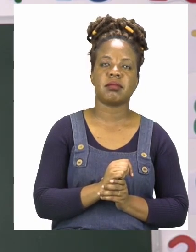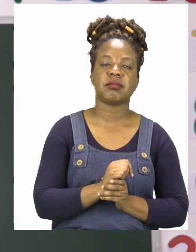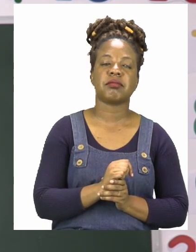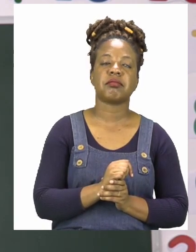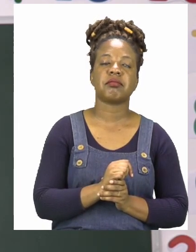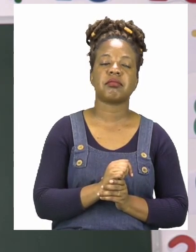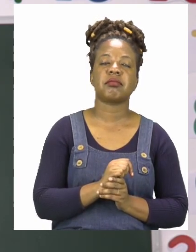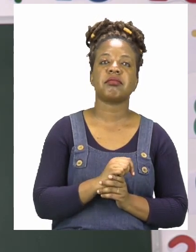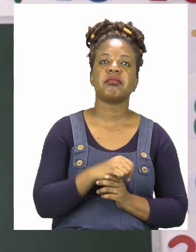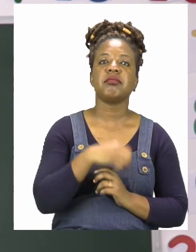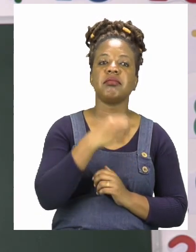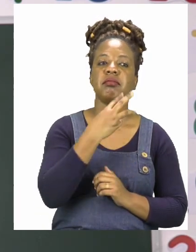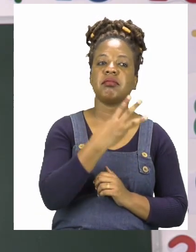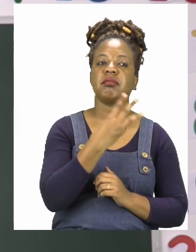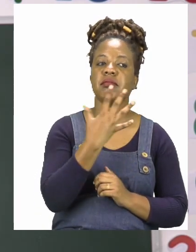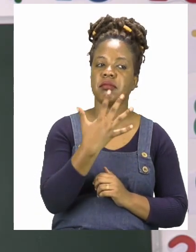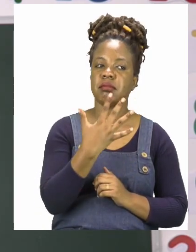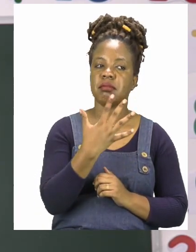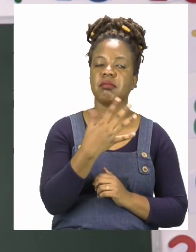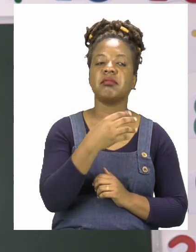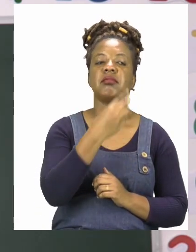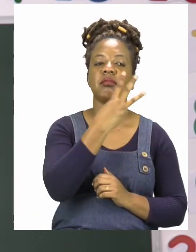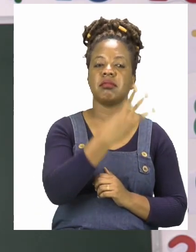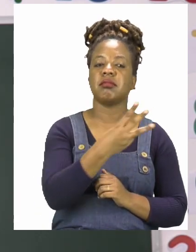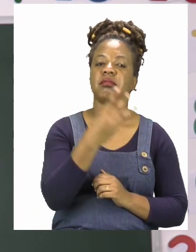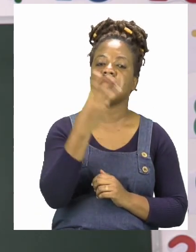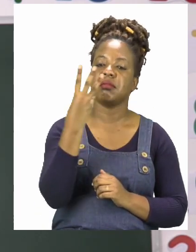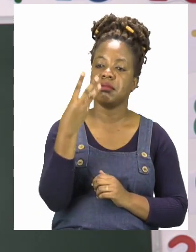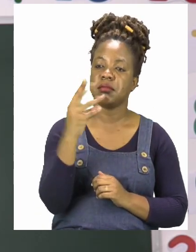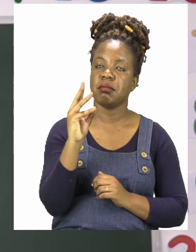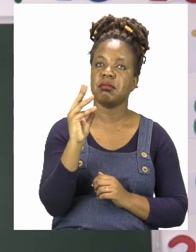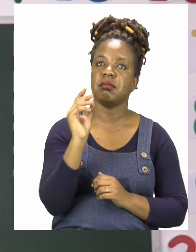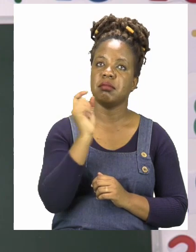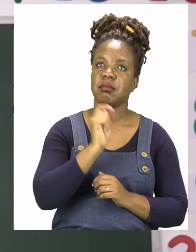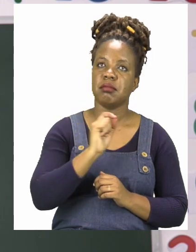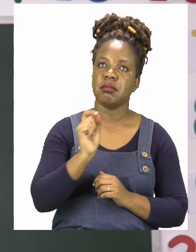After 35, we have 36.